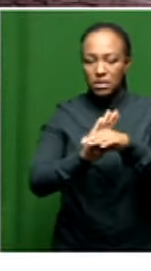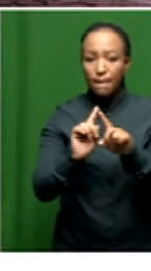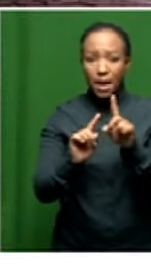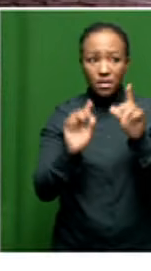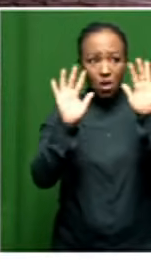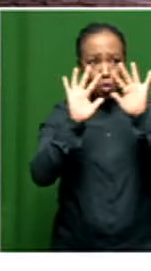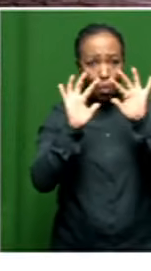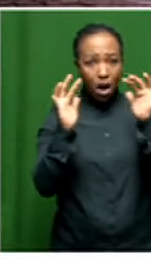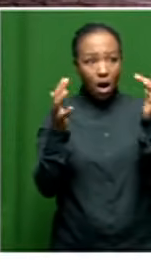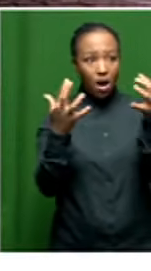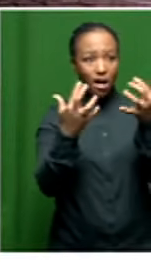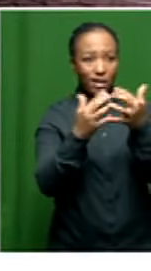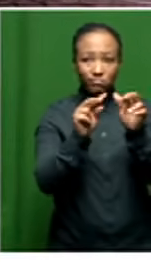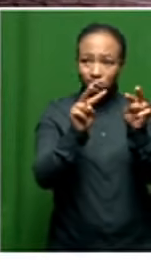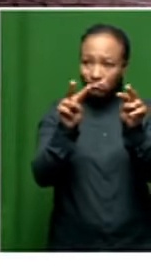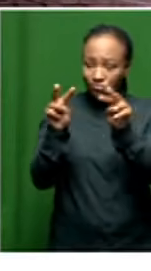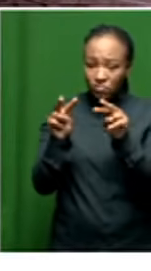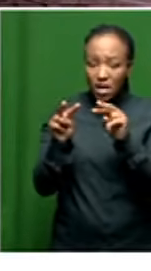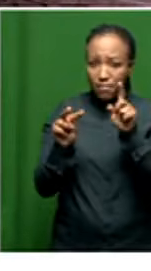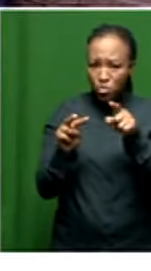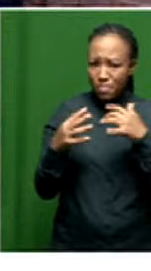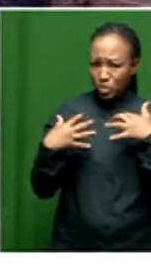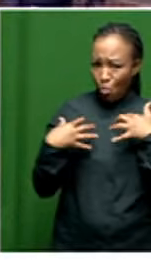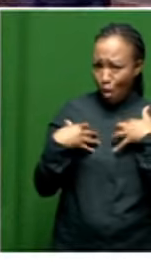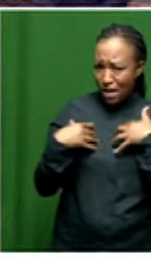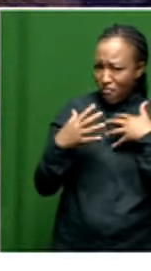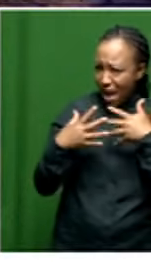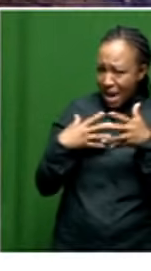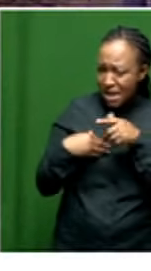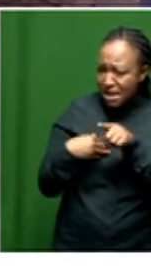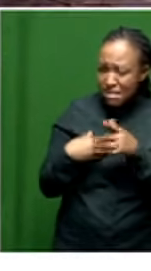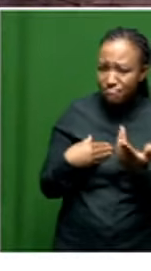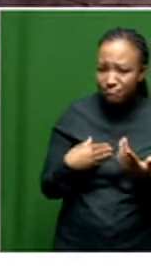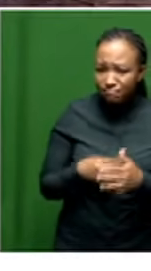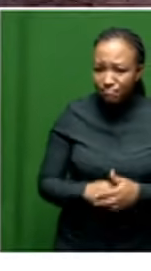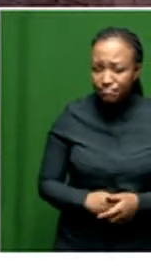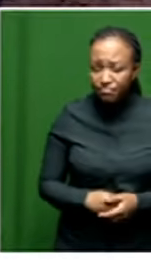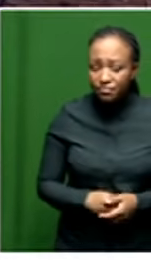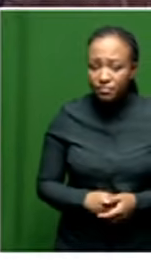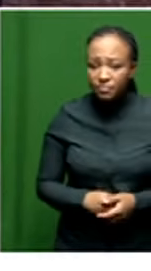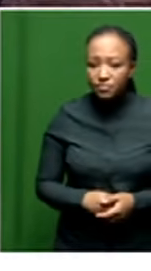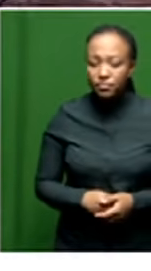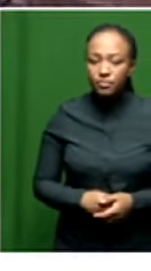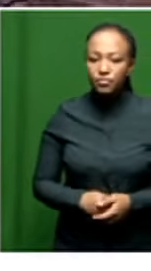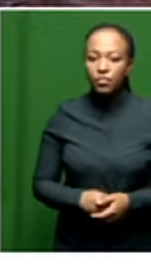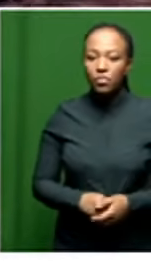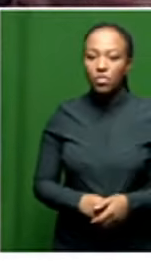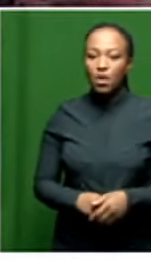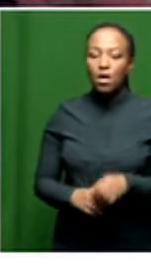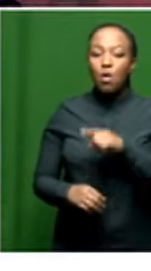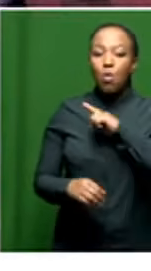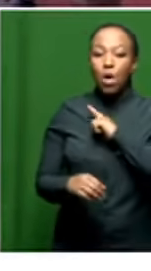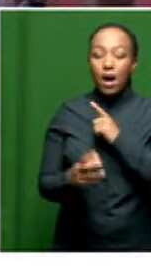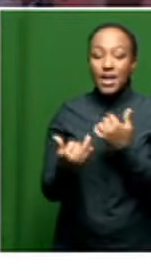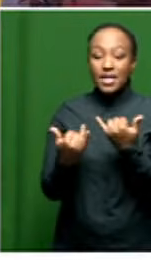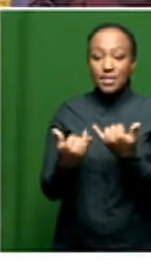look around the world, is there anything that we should be watching for very, very closely right now? The main variant of